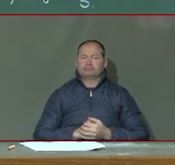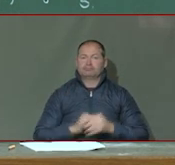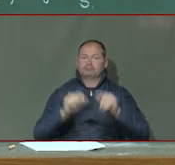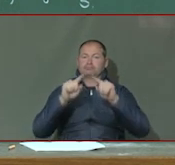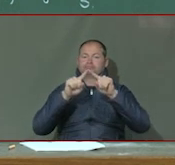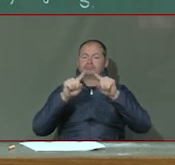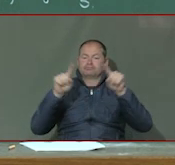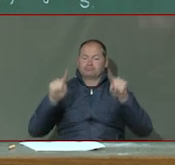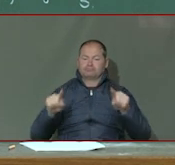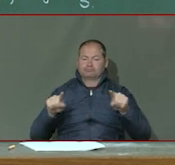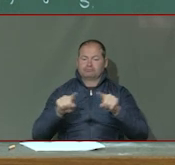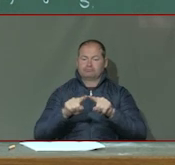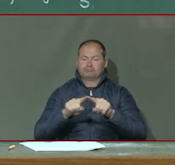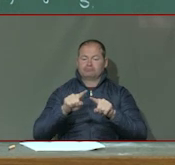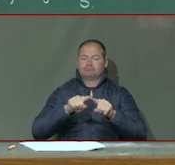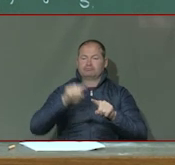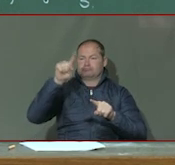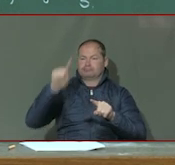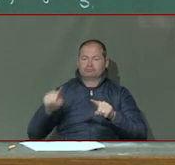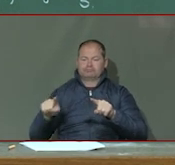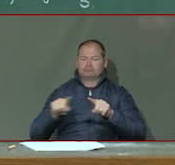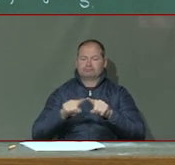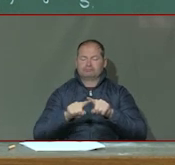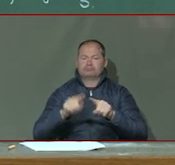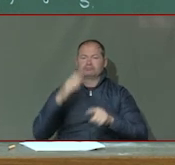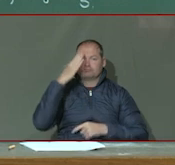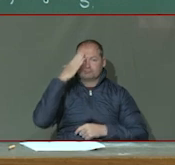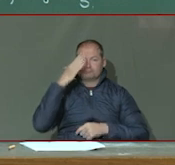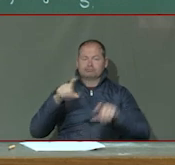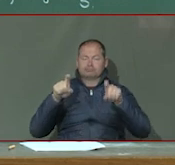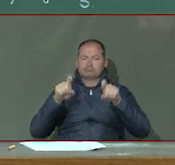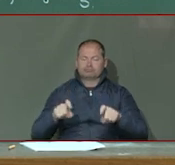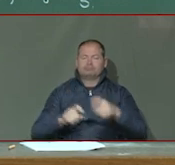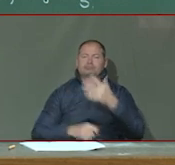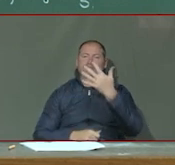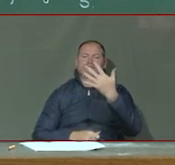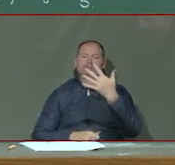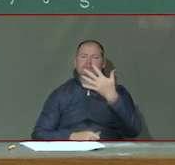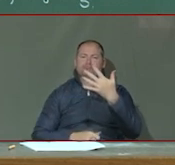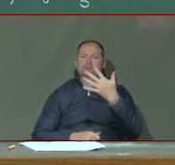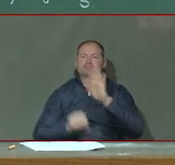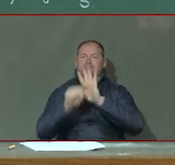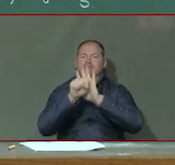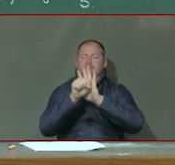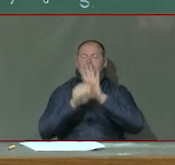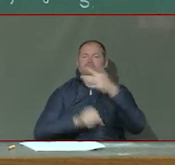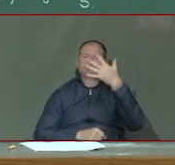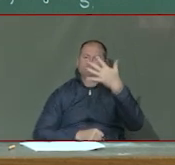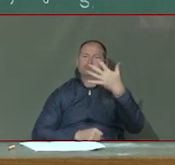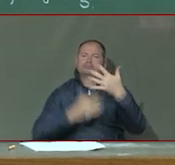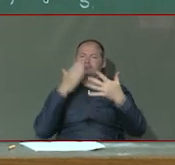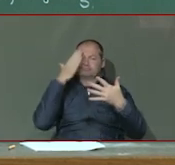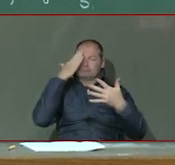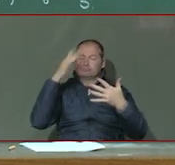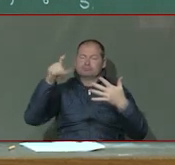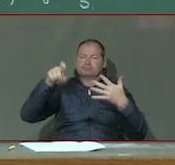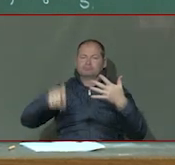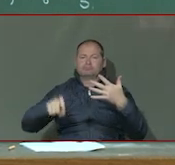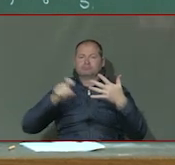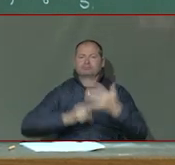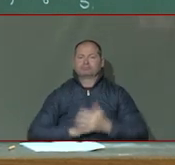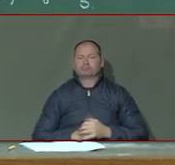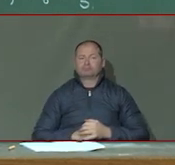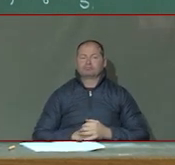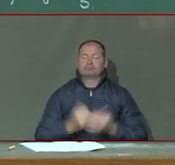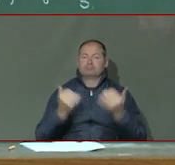at the grade 11 work, angle of inclination. Now people, I'm not going to go through the